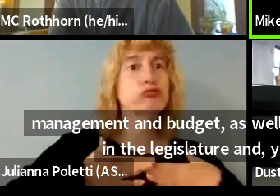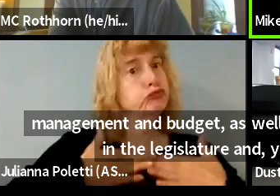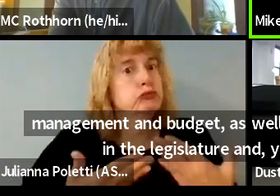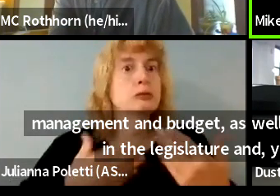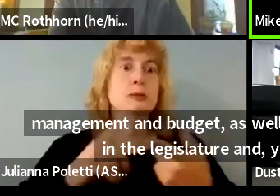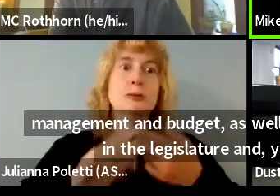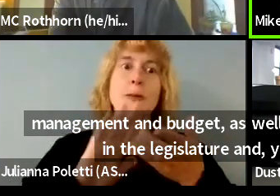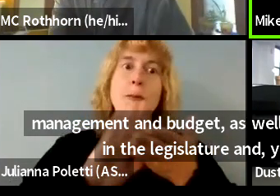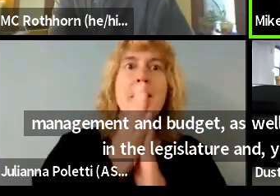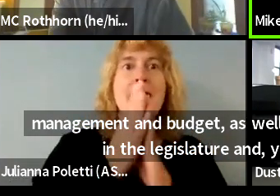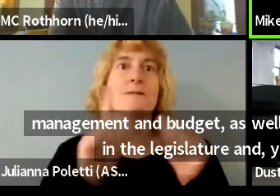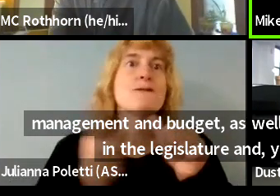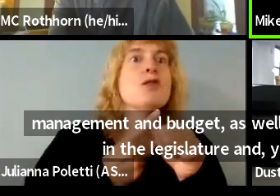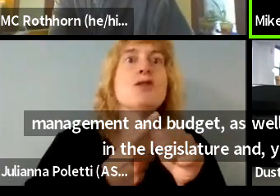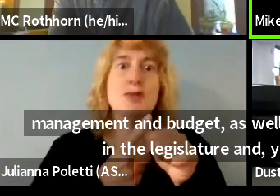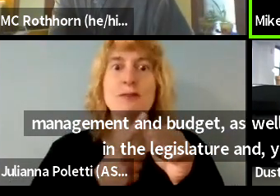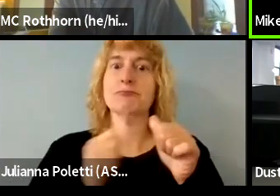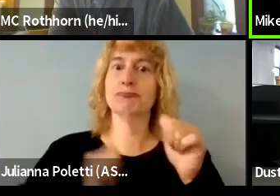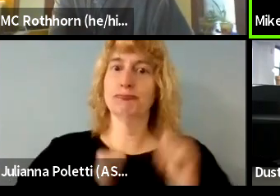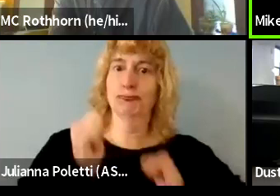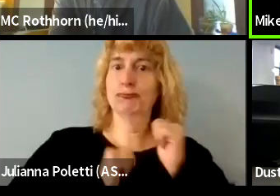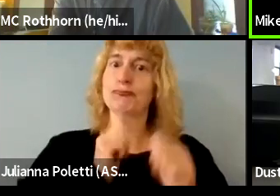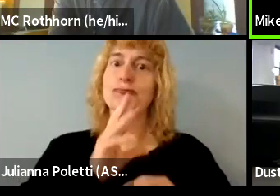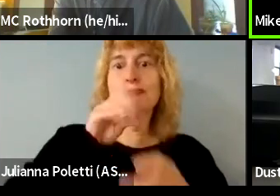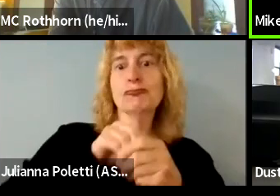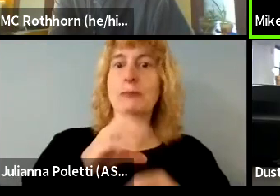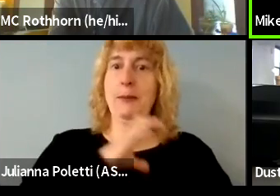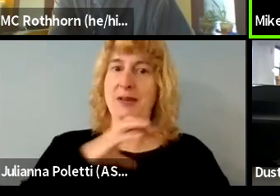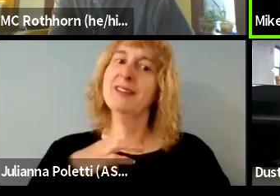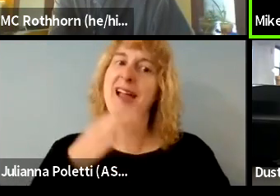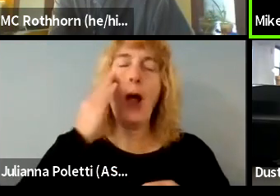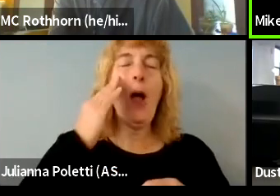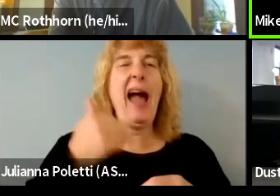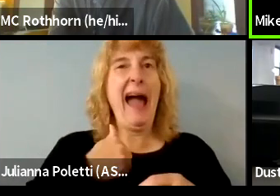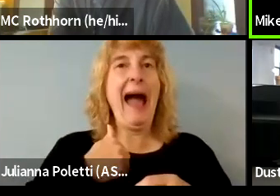think just come, on growing pains or otherwise that come with being the first.